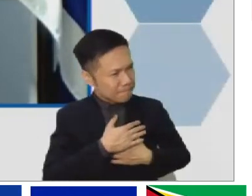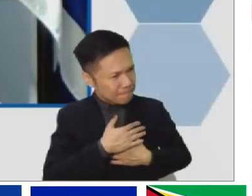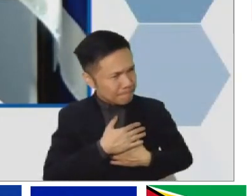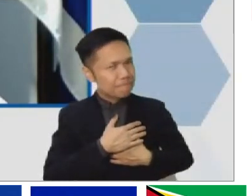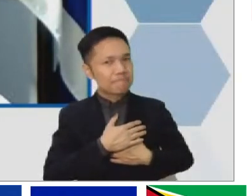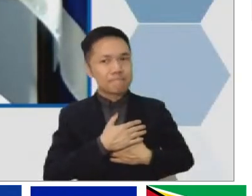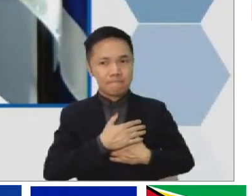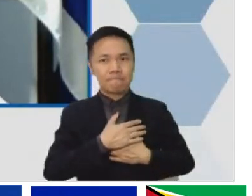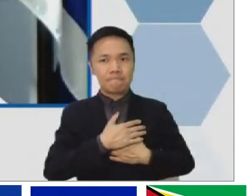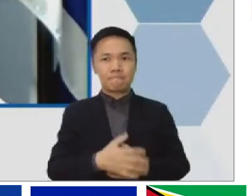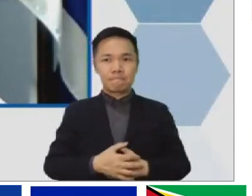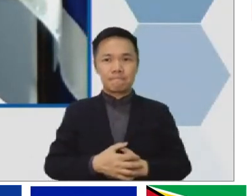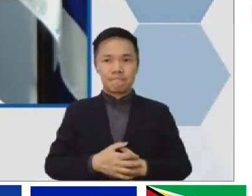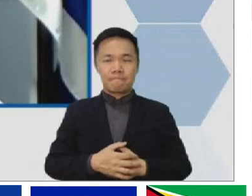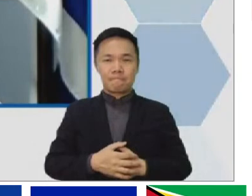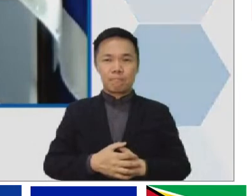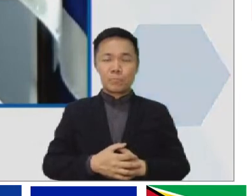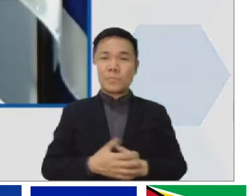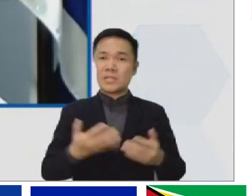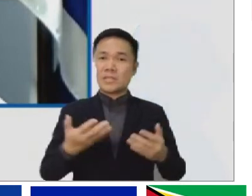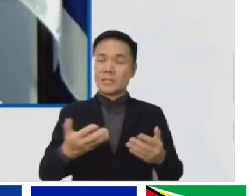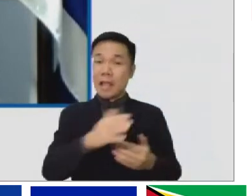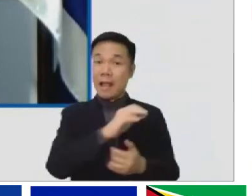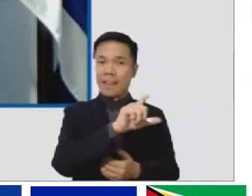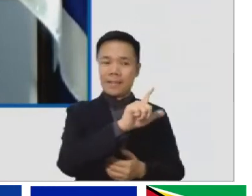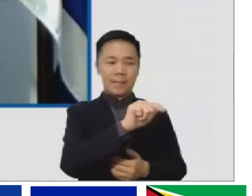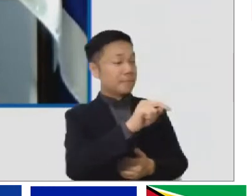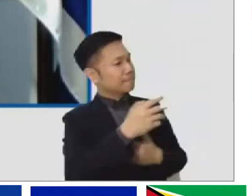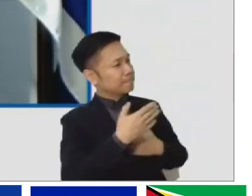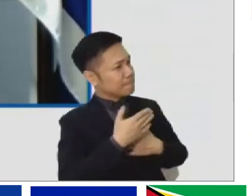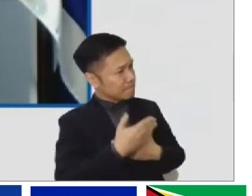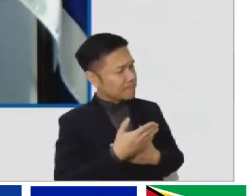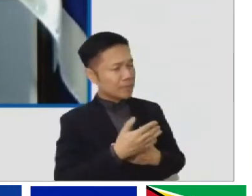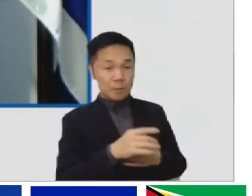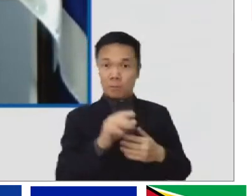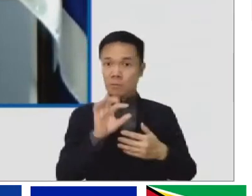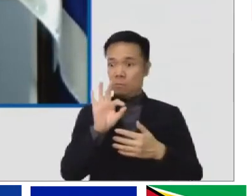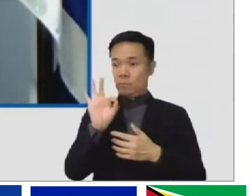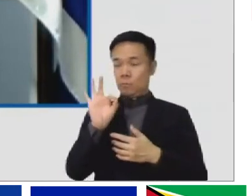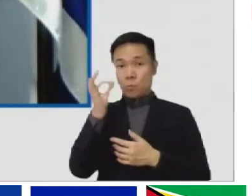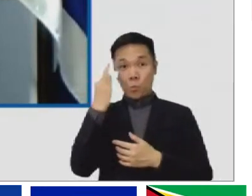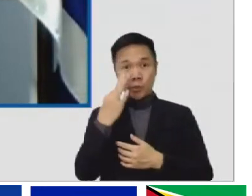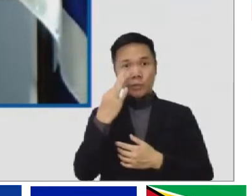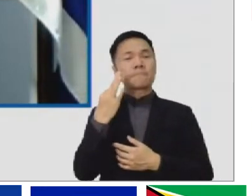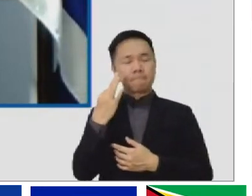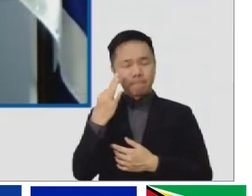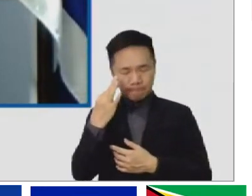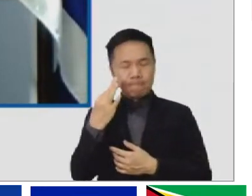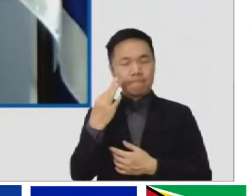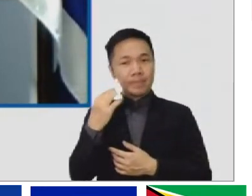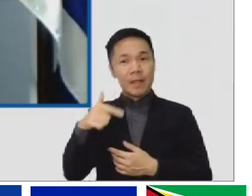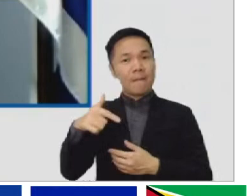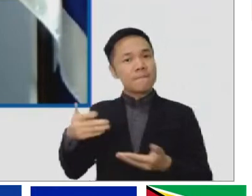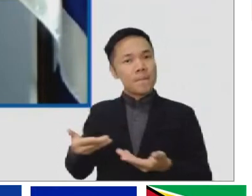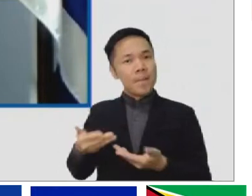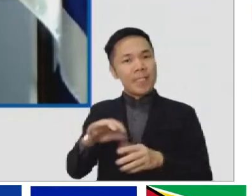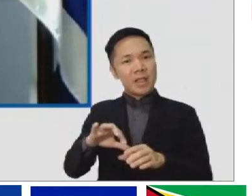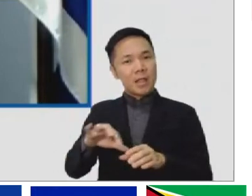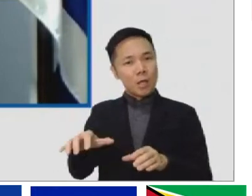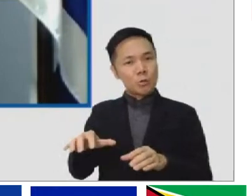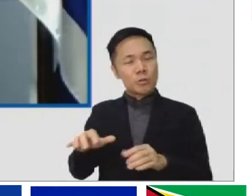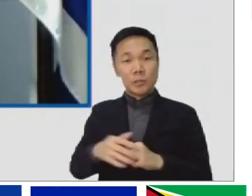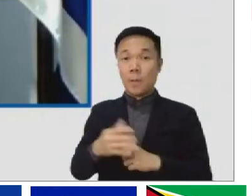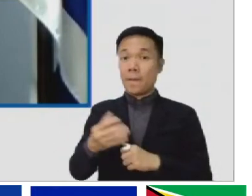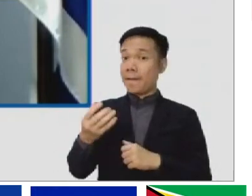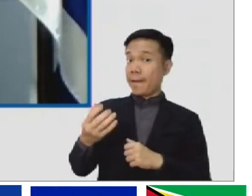Alan. This is a very interesting question. In the case of our country, we have a national policy